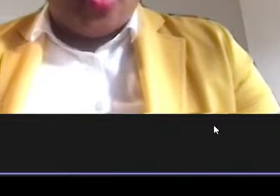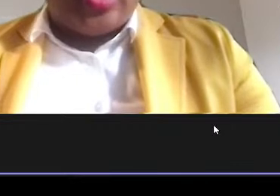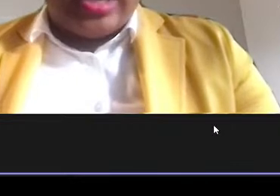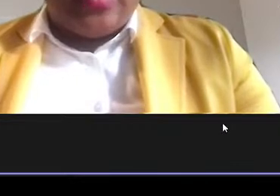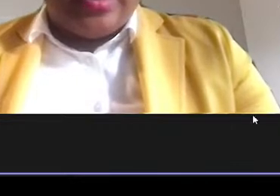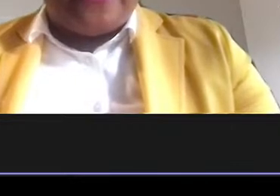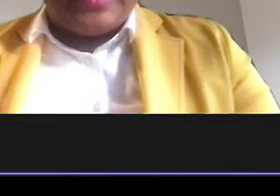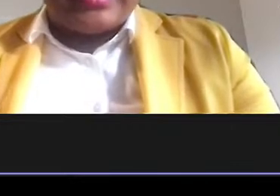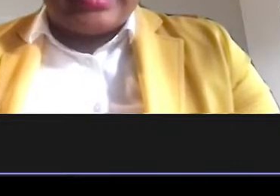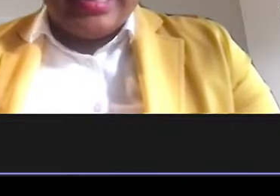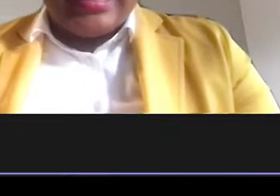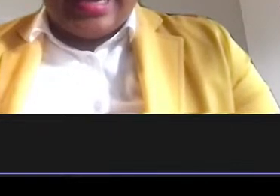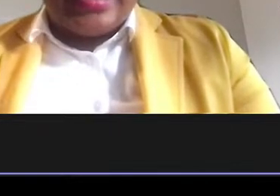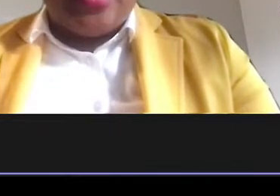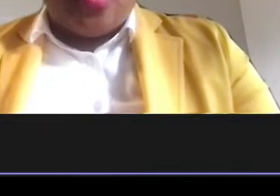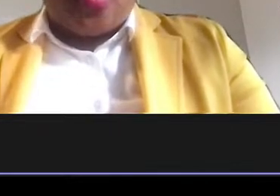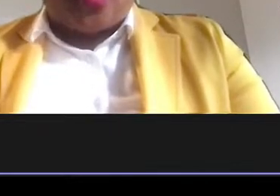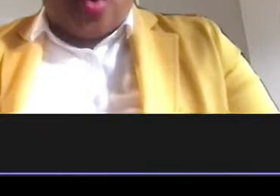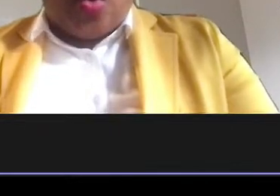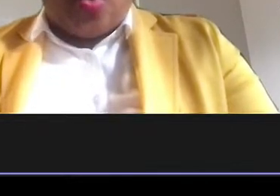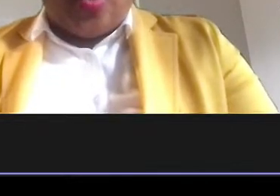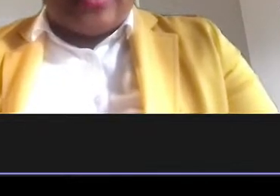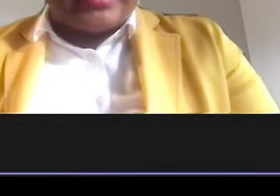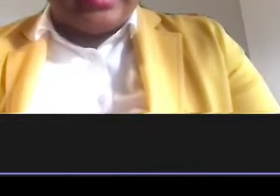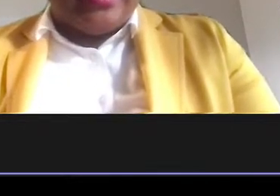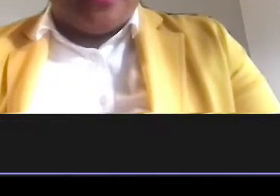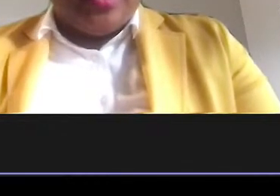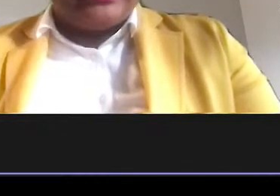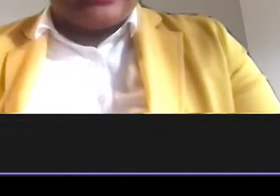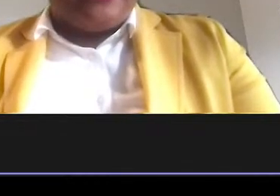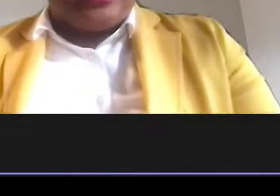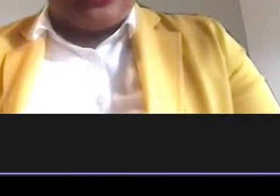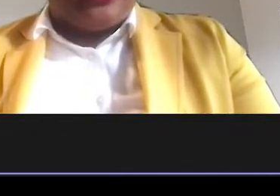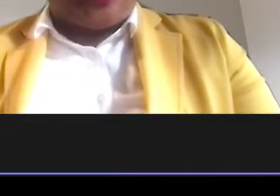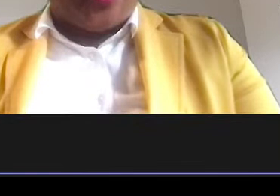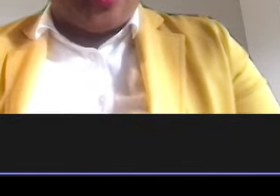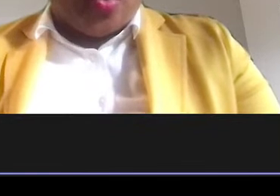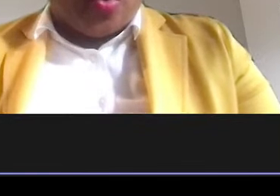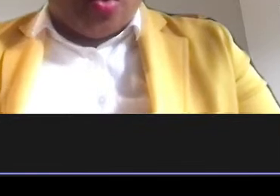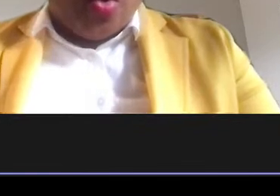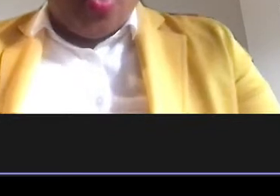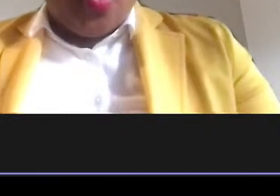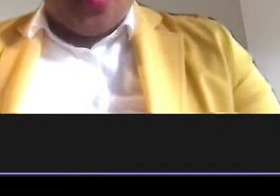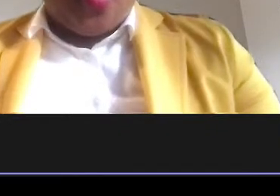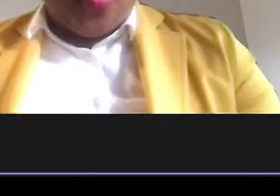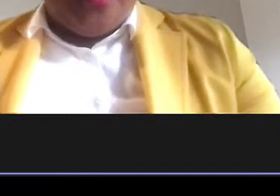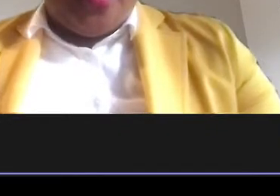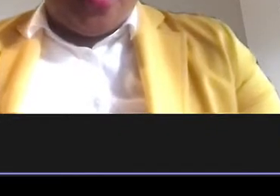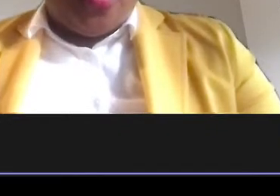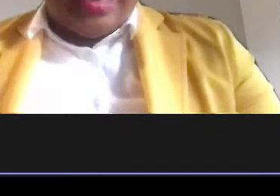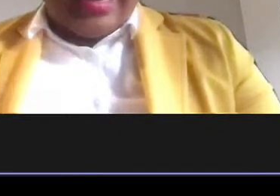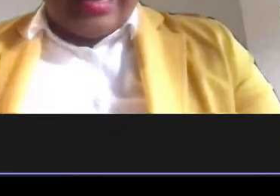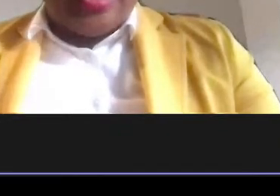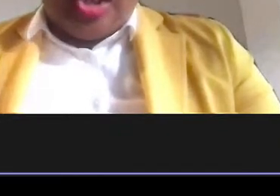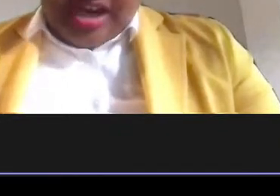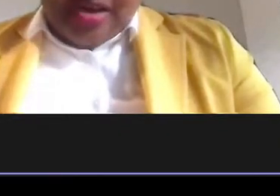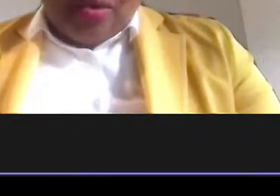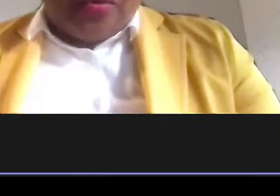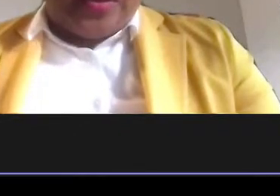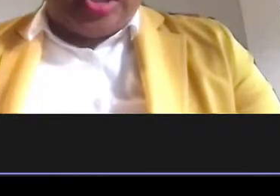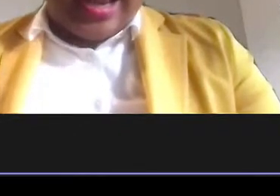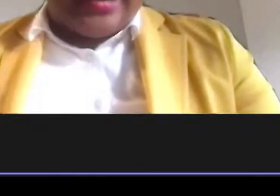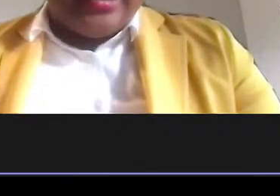kwabantu ngohlelo le-FLISC kanye nokuguqulwa kwesimo semijondolo ukubala